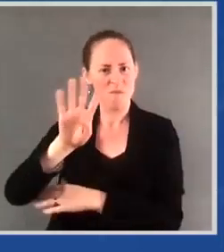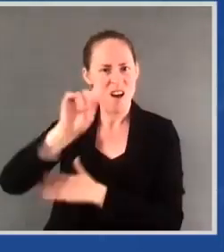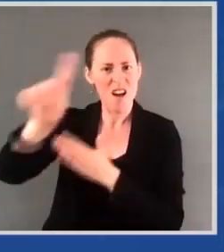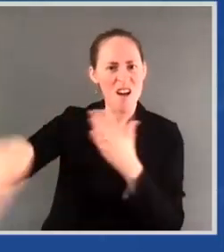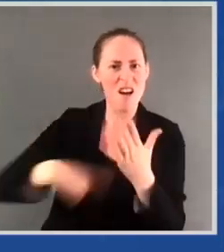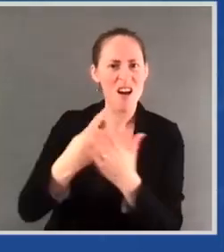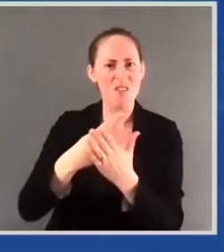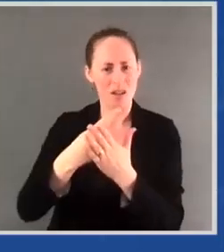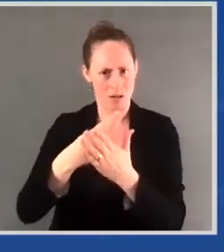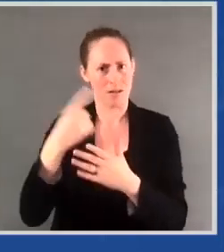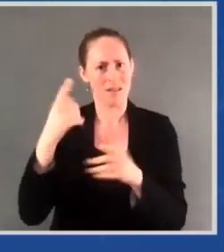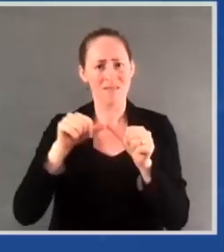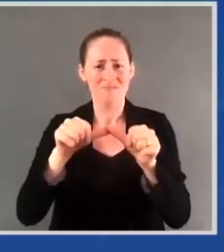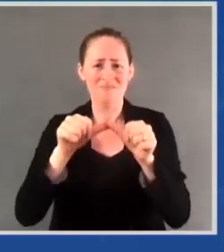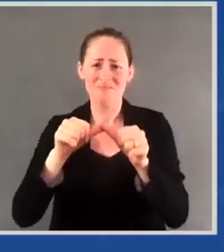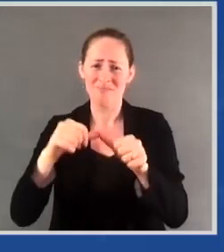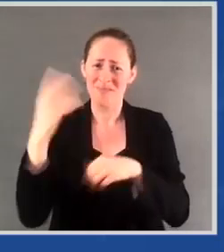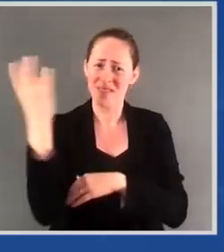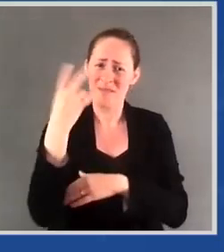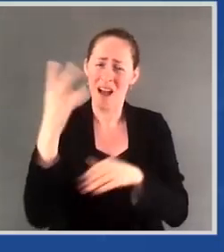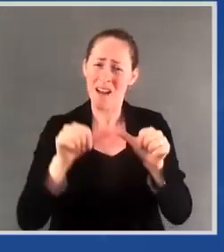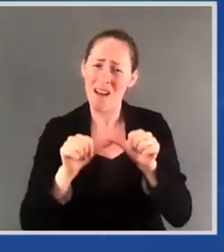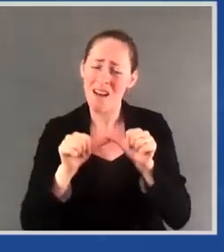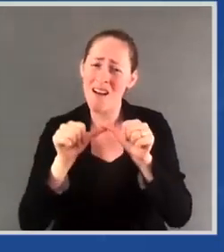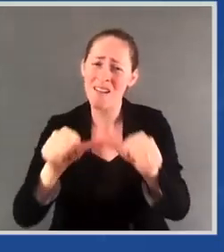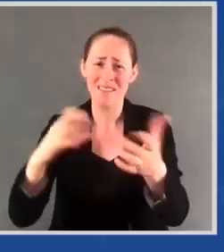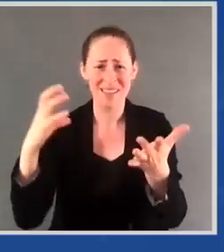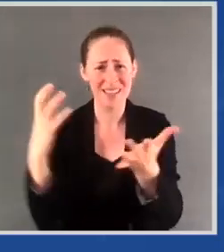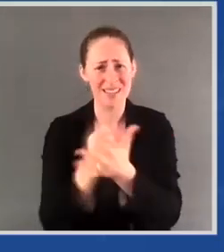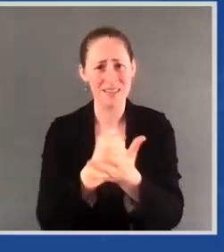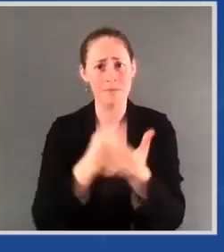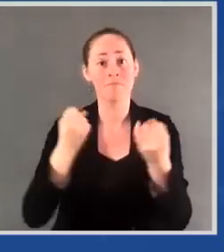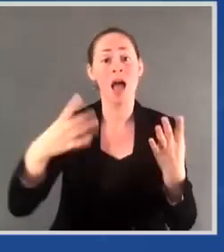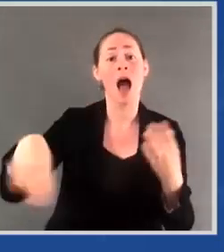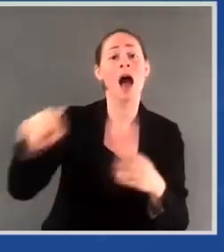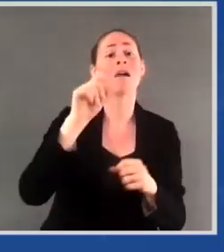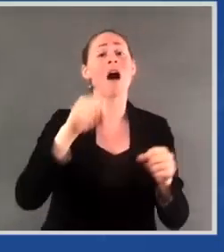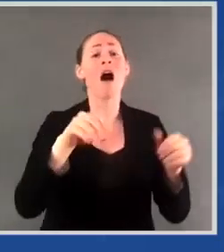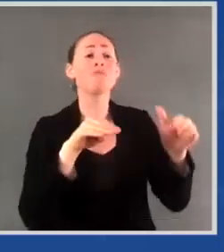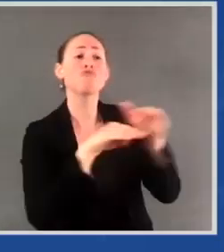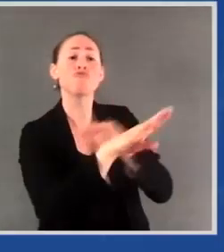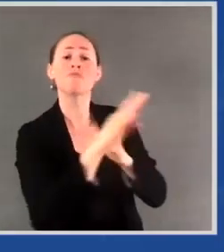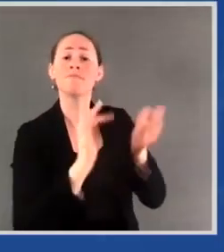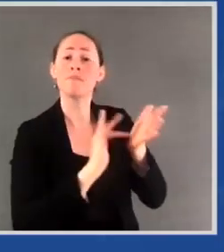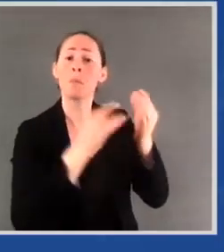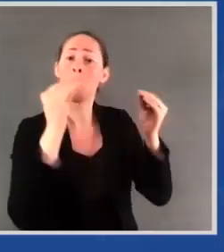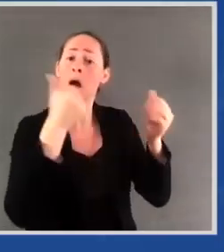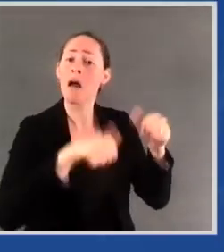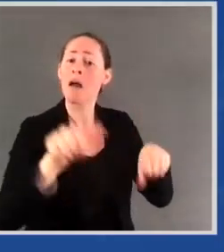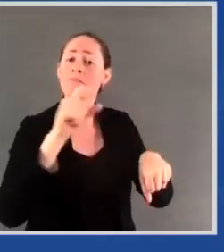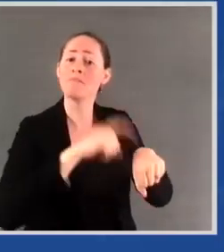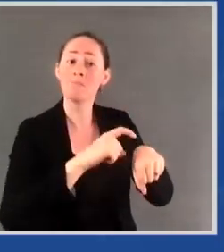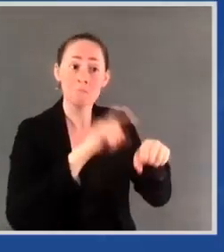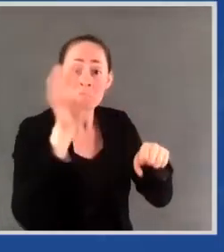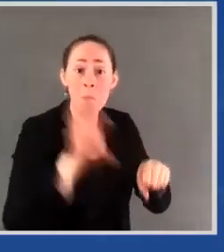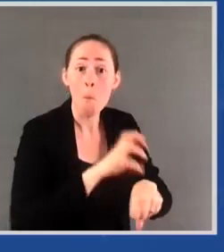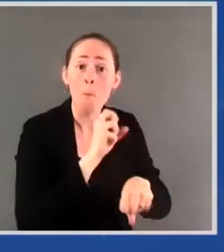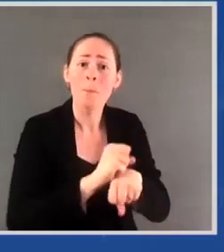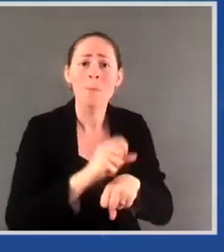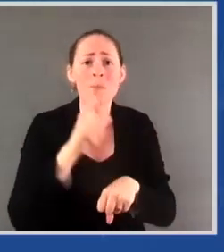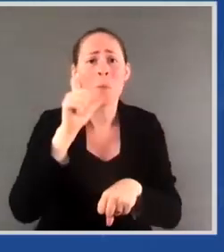Most pharmacies now offer walk-in vaccinations. No appointments needed. Employers with less than